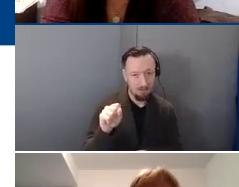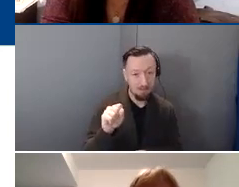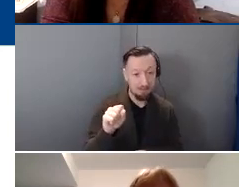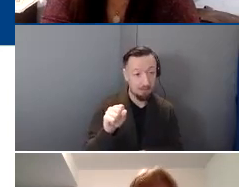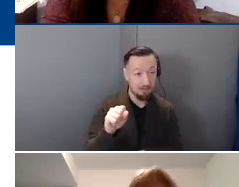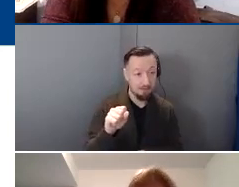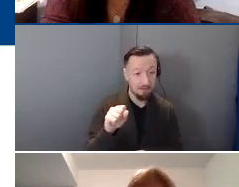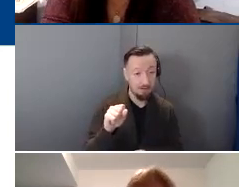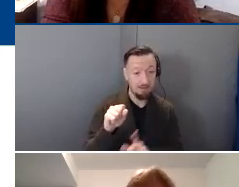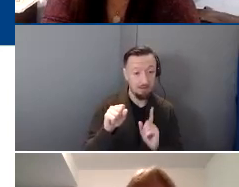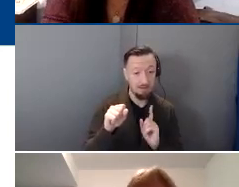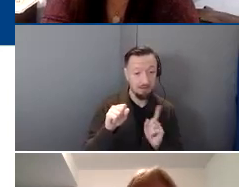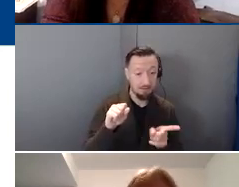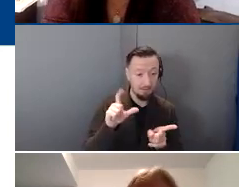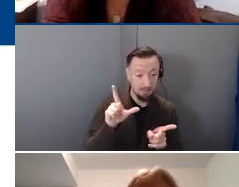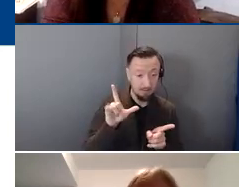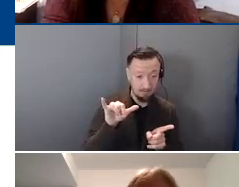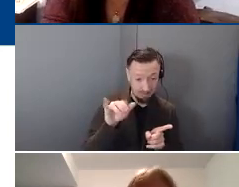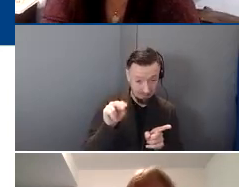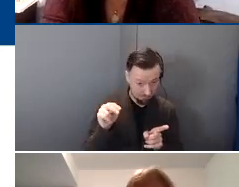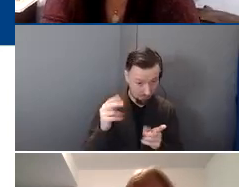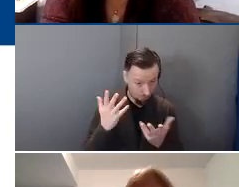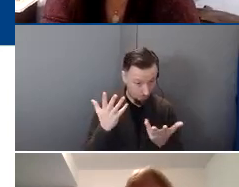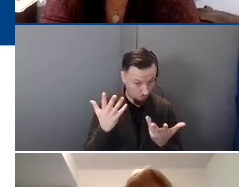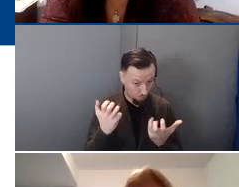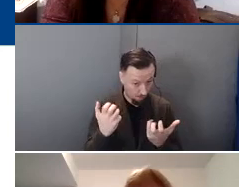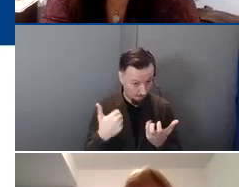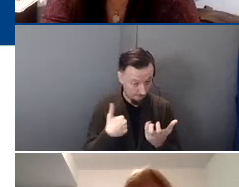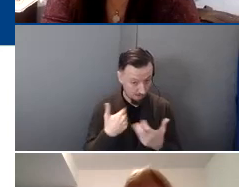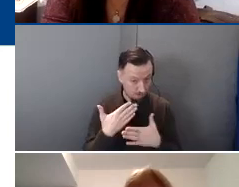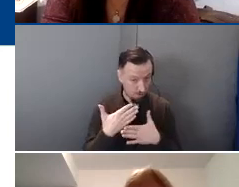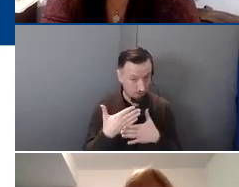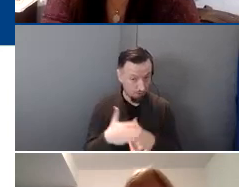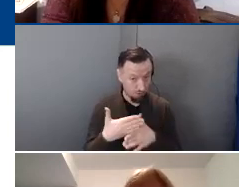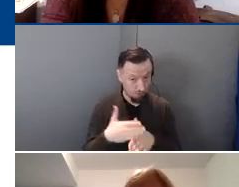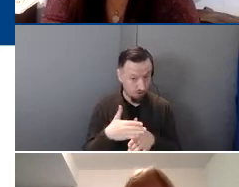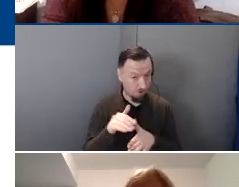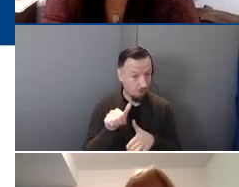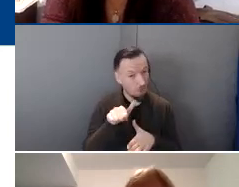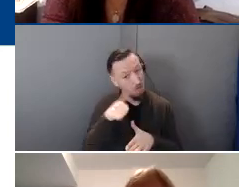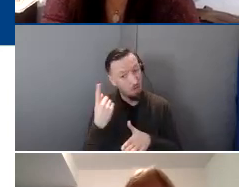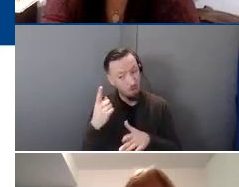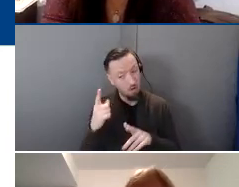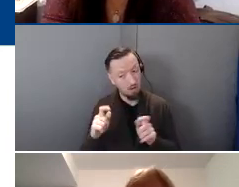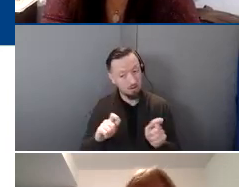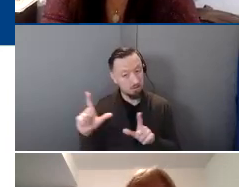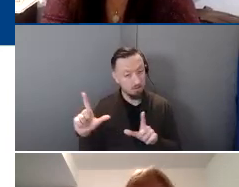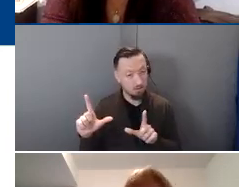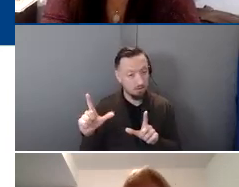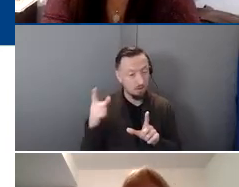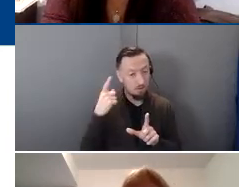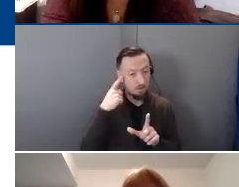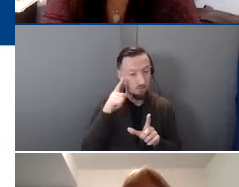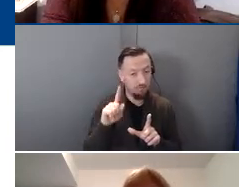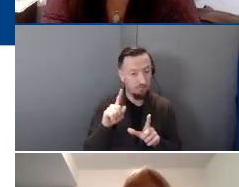Lynn, I don't know, did you want me to share the other slide I have for, I'm